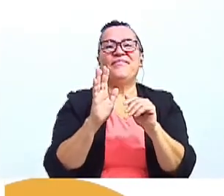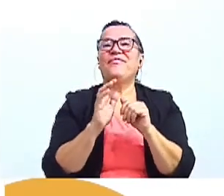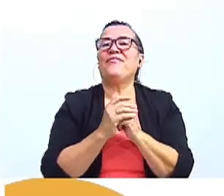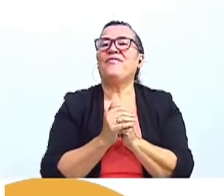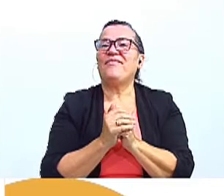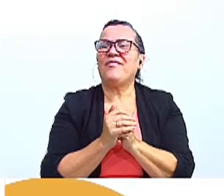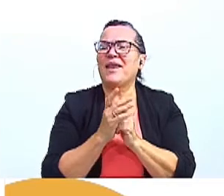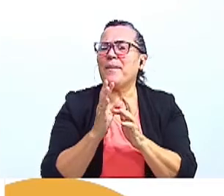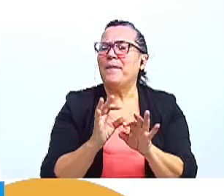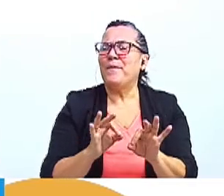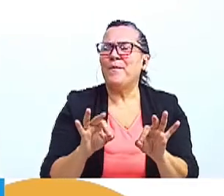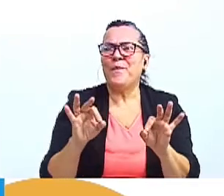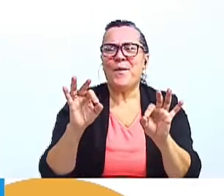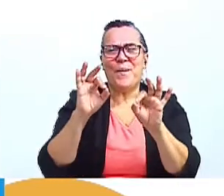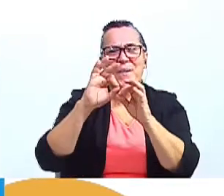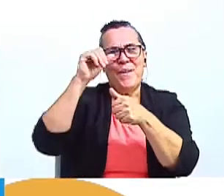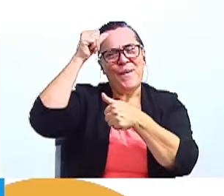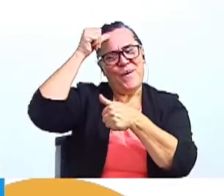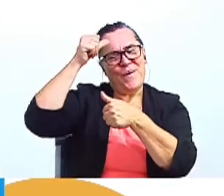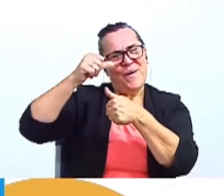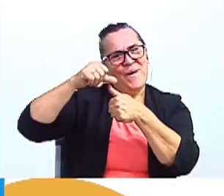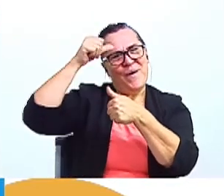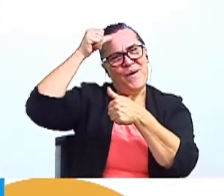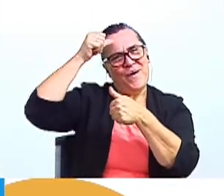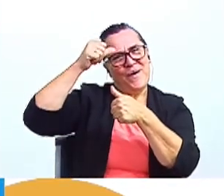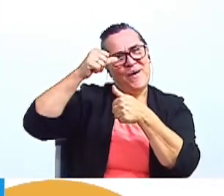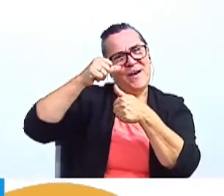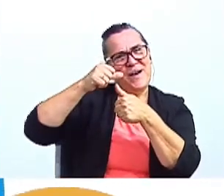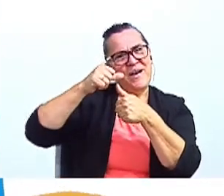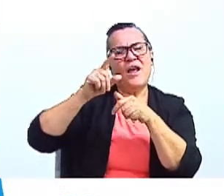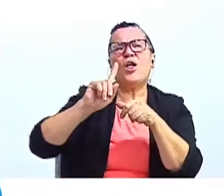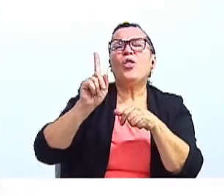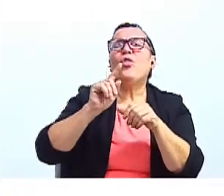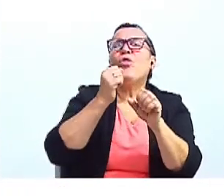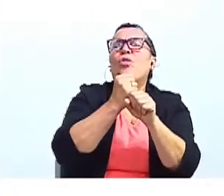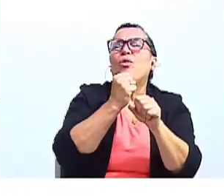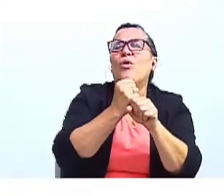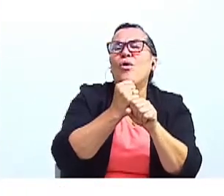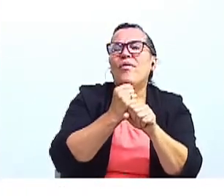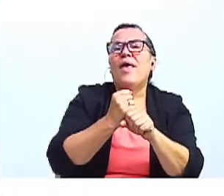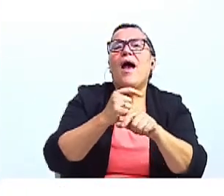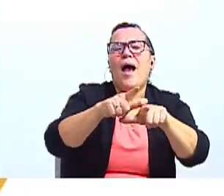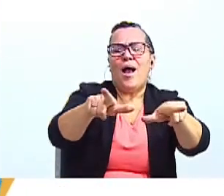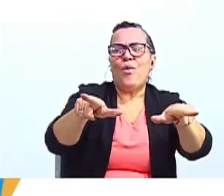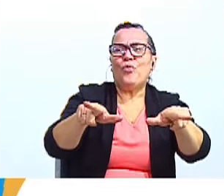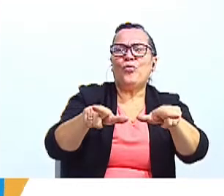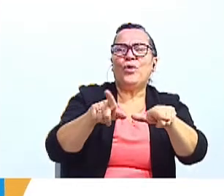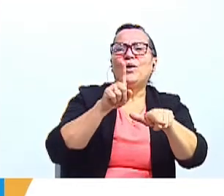Some important reminders. Work in a quiet place.